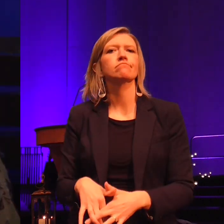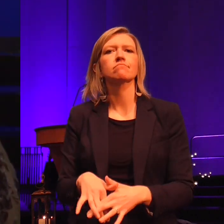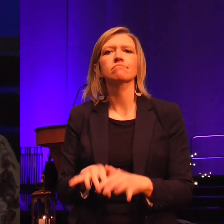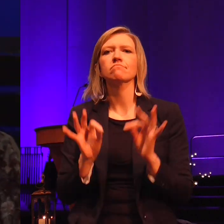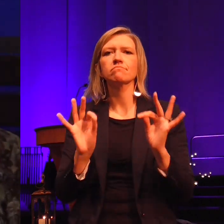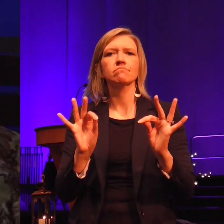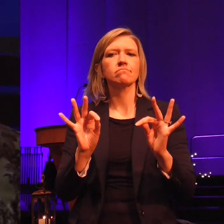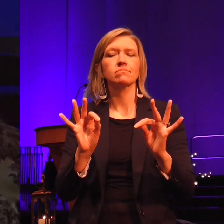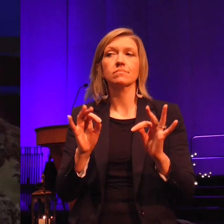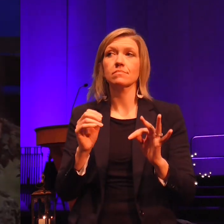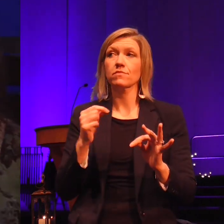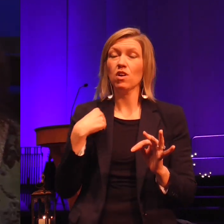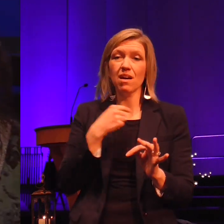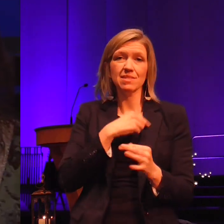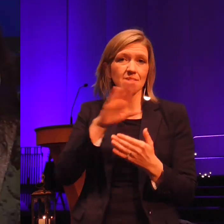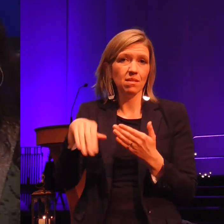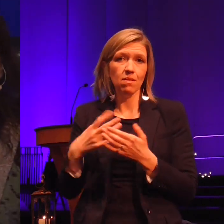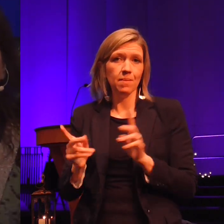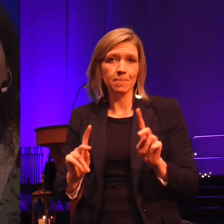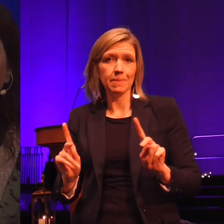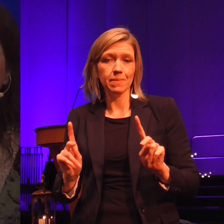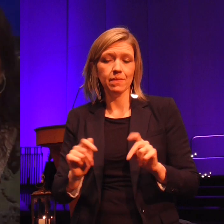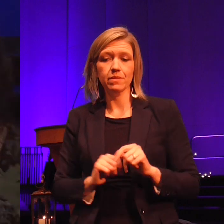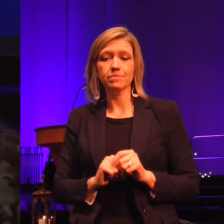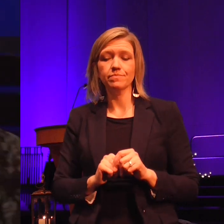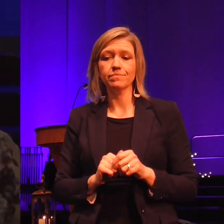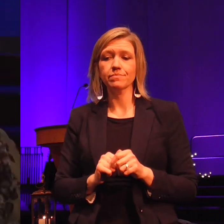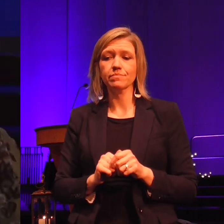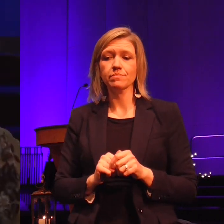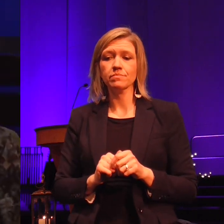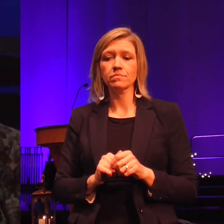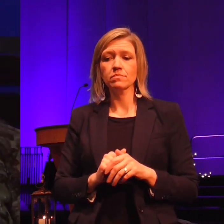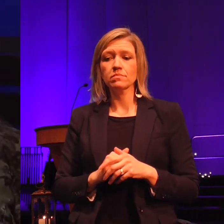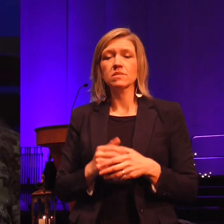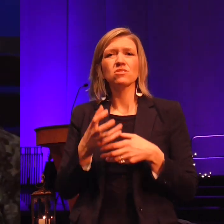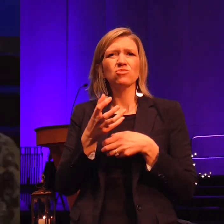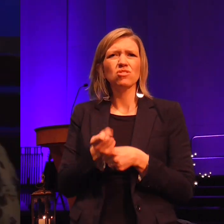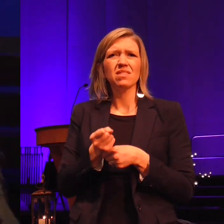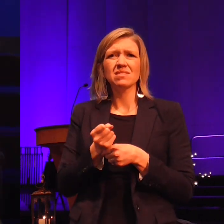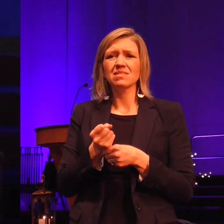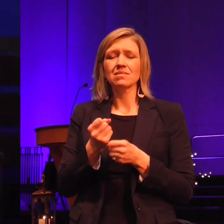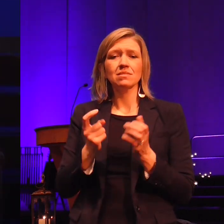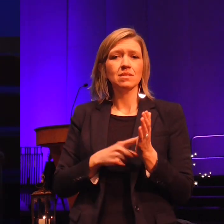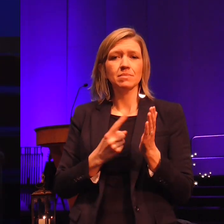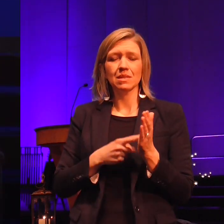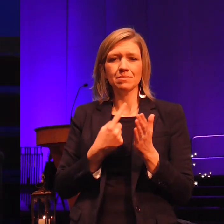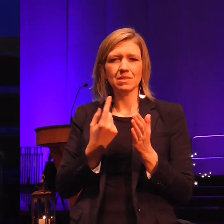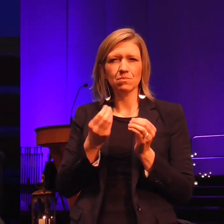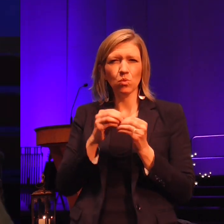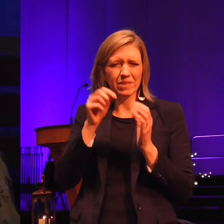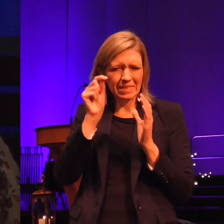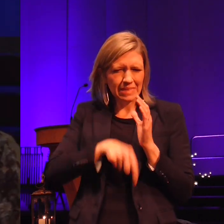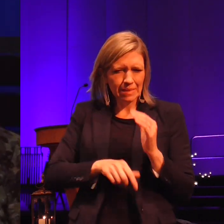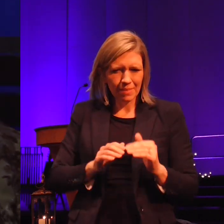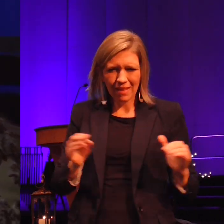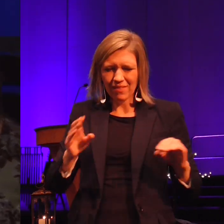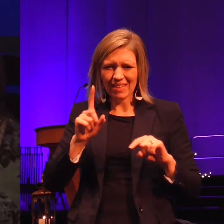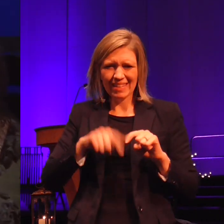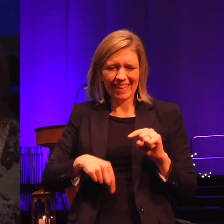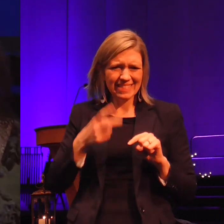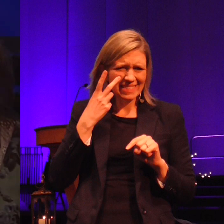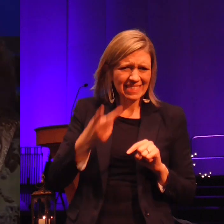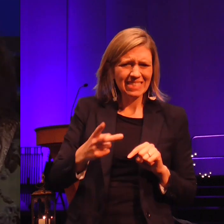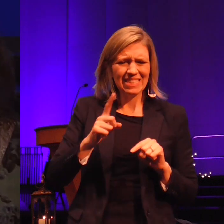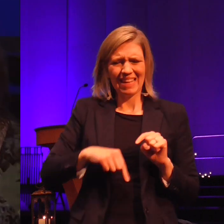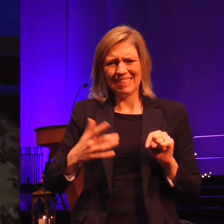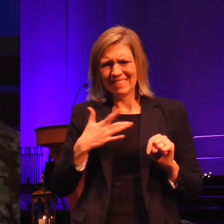people, to trust that there are things that at deeper levels we may not be able to see or to sense, but that at